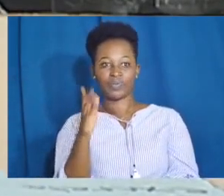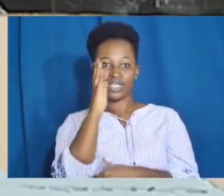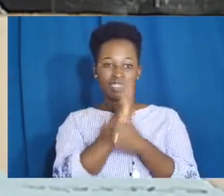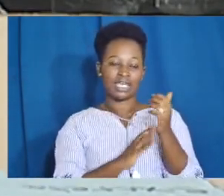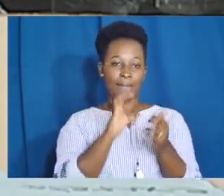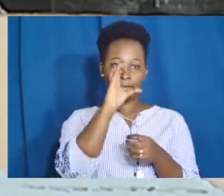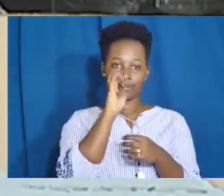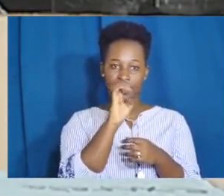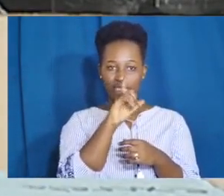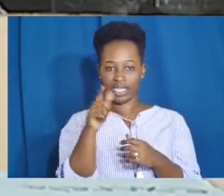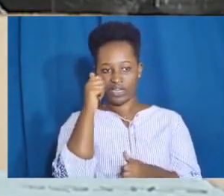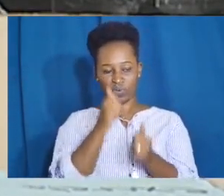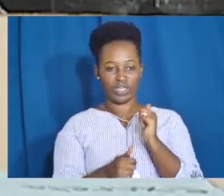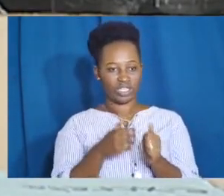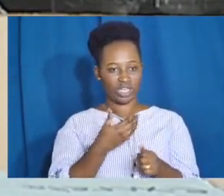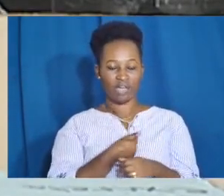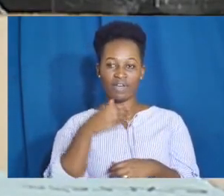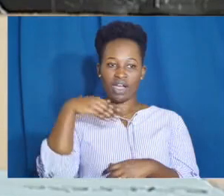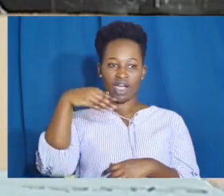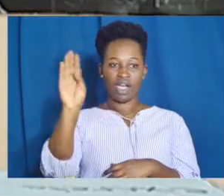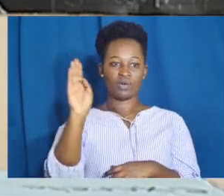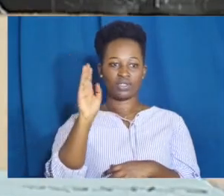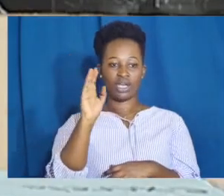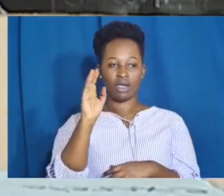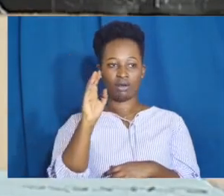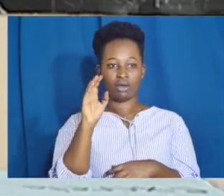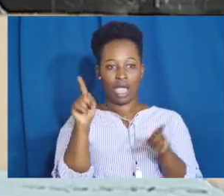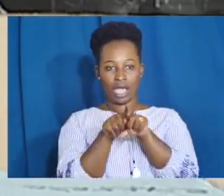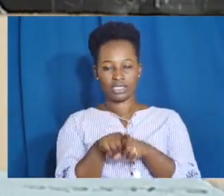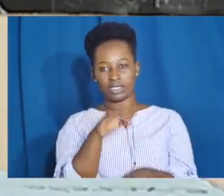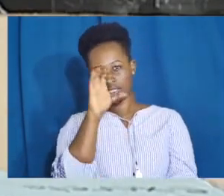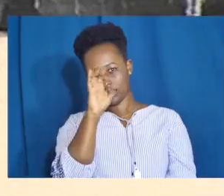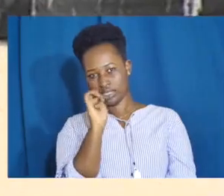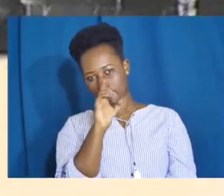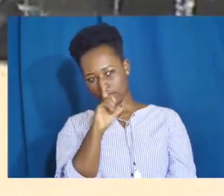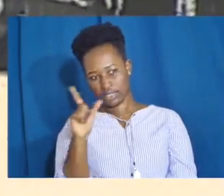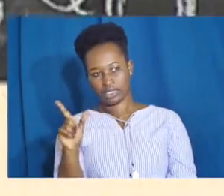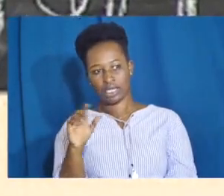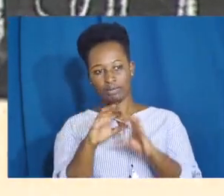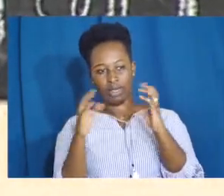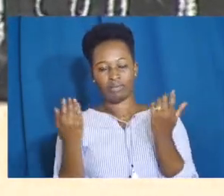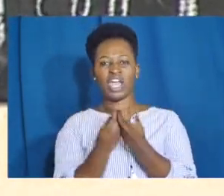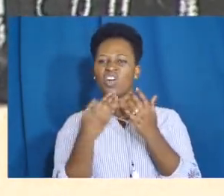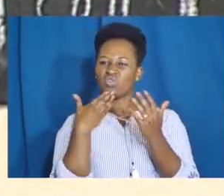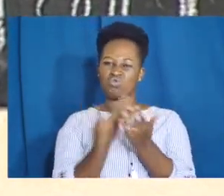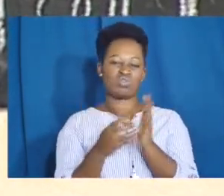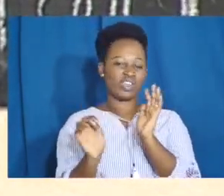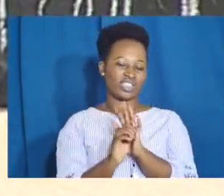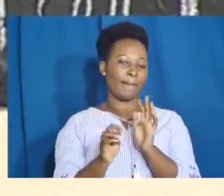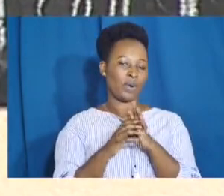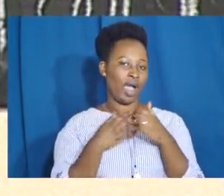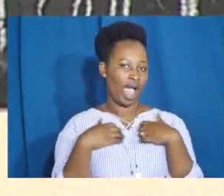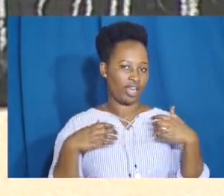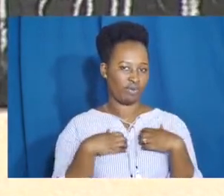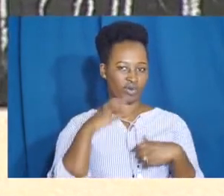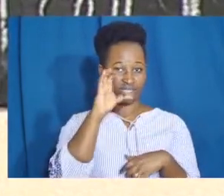cells which have the outermost shell as the cell membrane. A very good example is the animal cell. And there